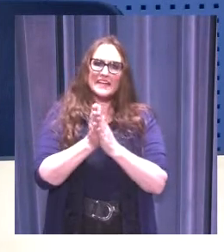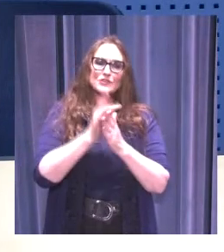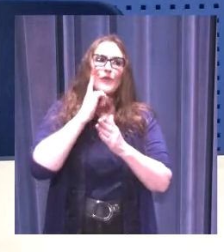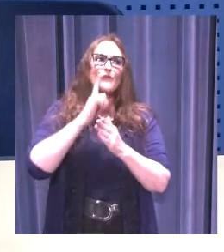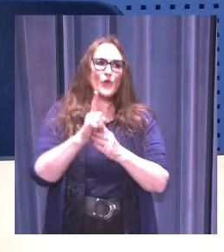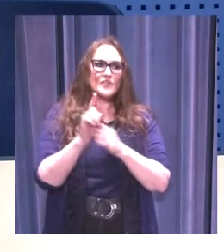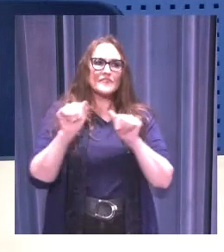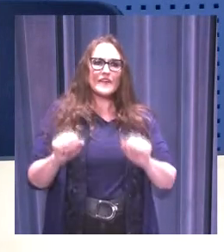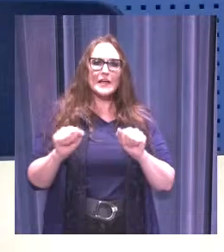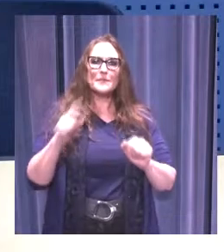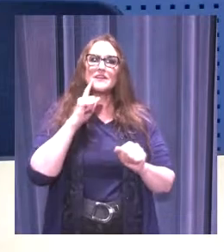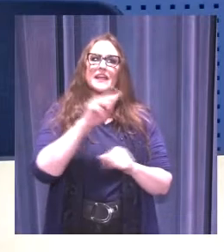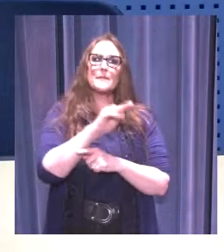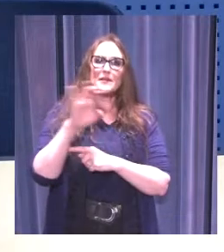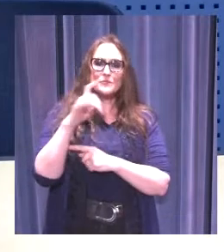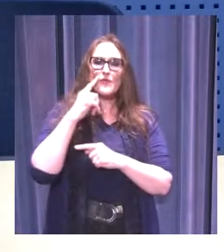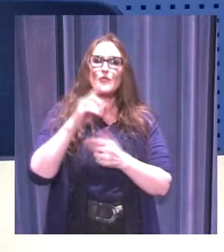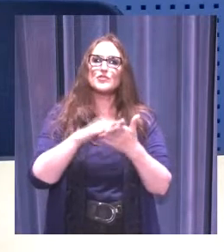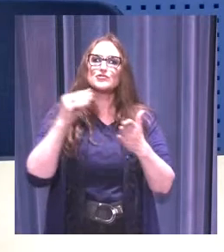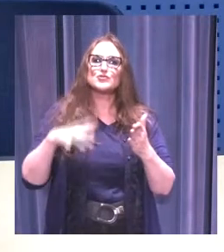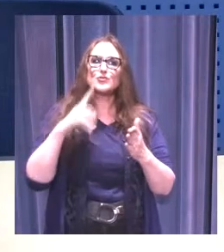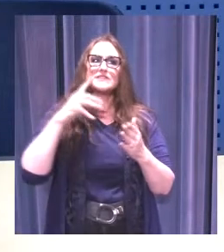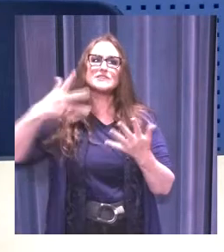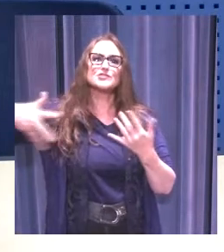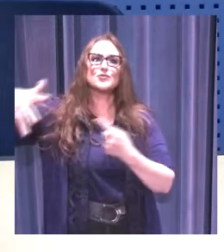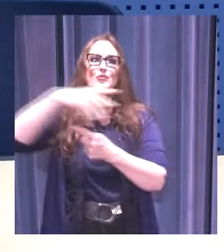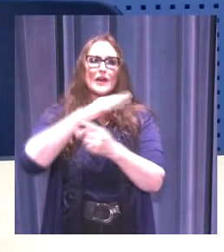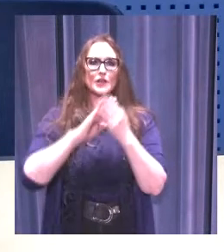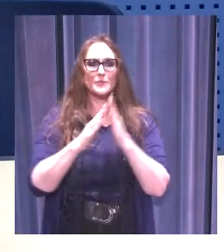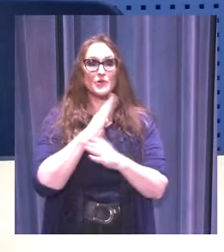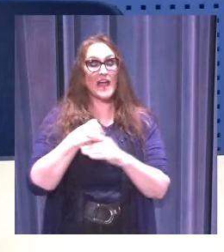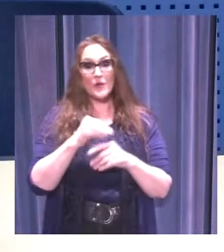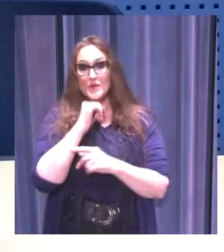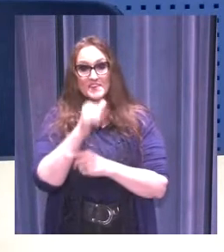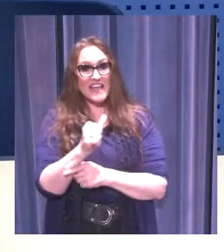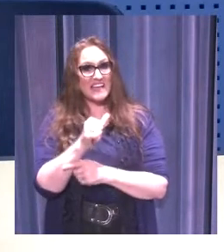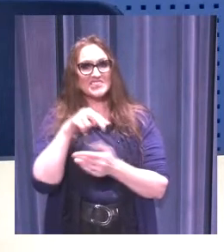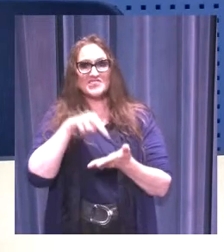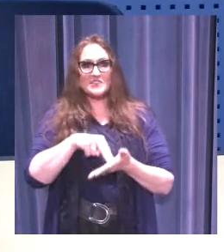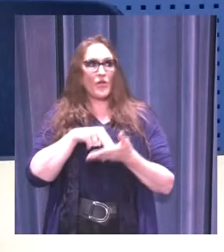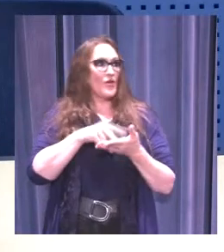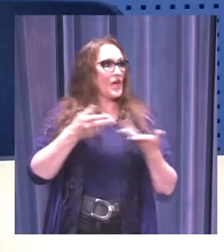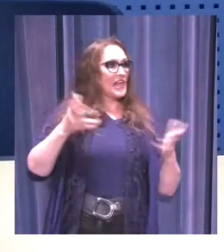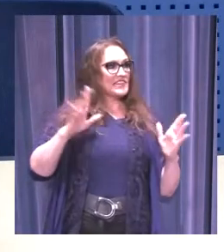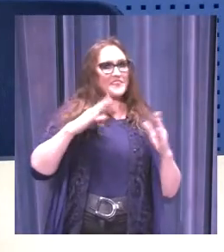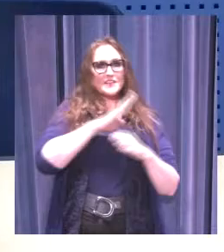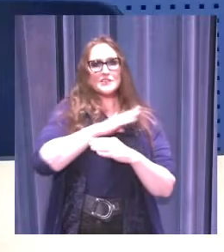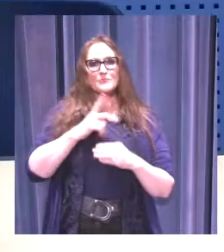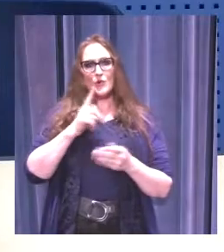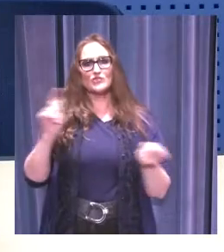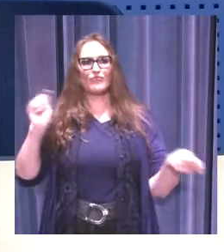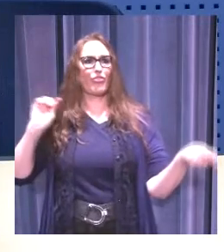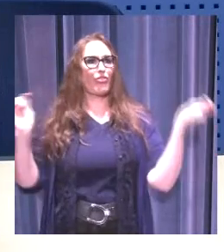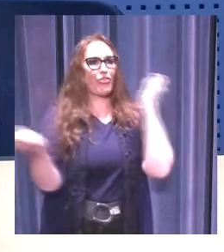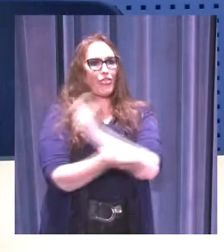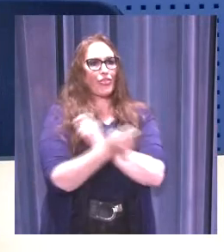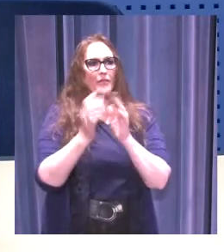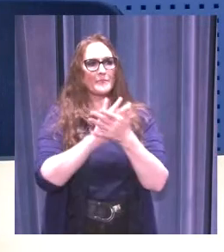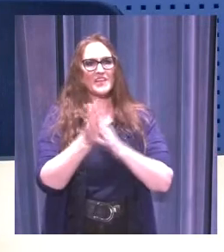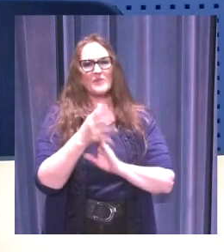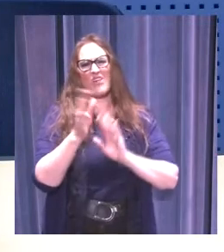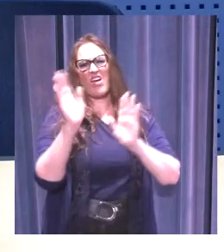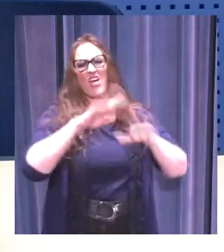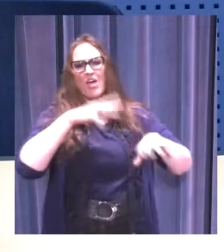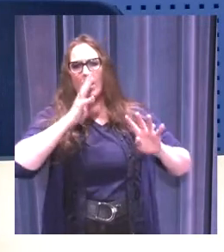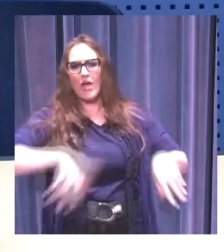the viability of Mott Community College for the students and surrounding community. I will not stand by and let this board turn MCC into a statistic with the